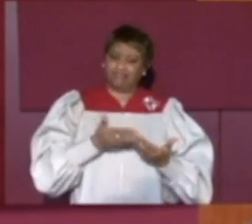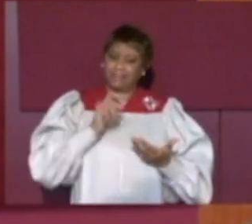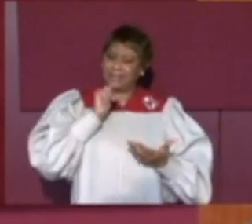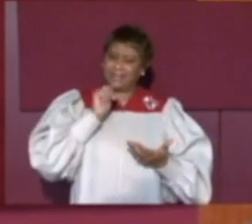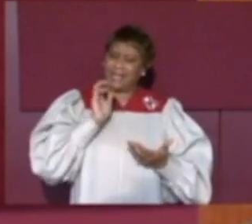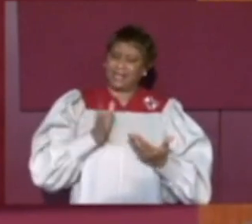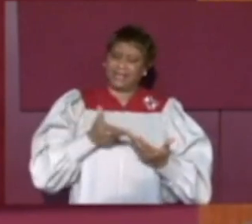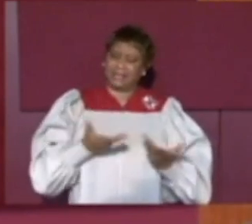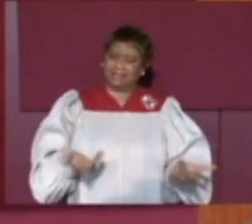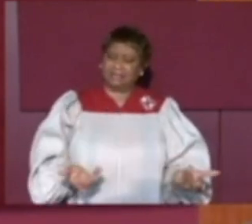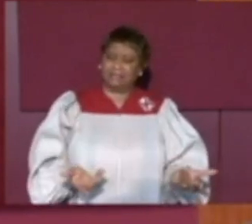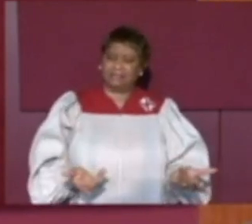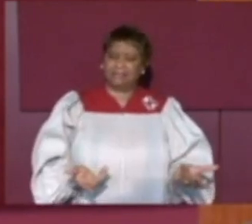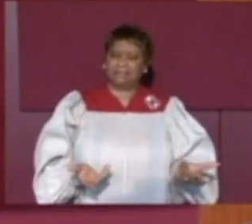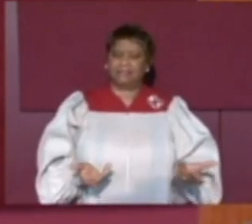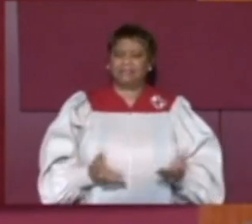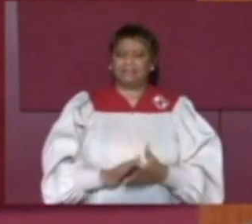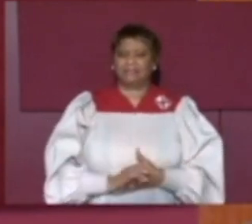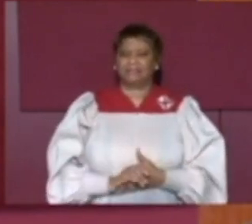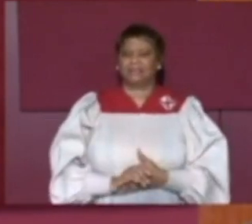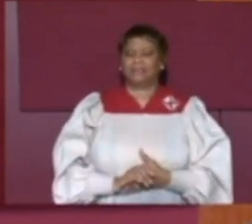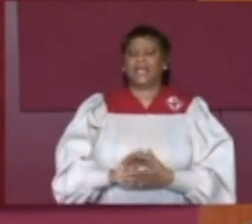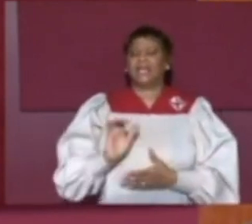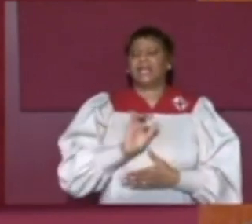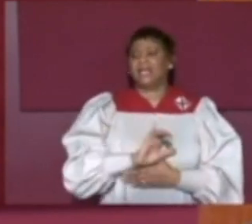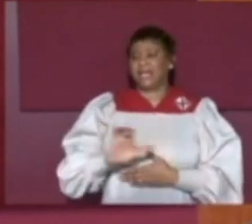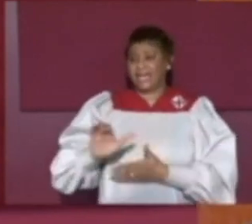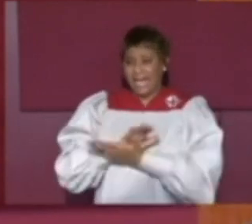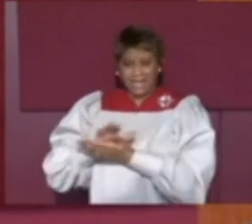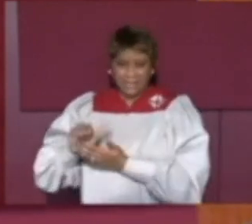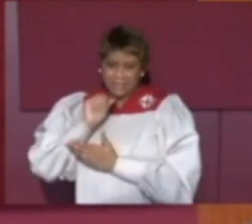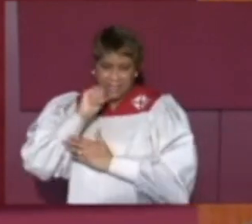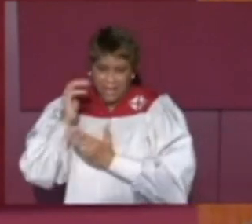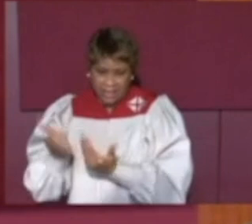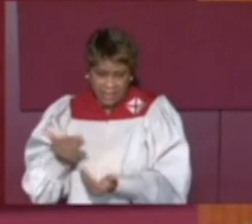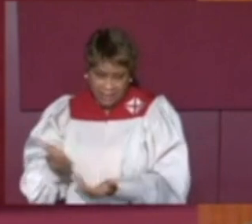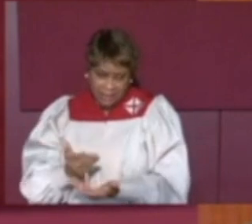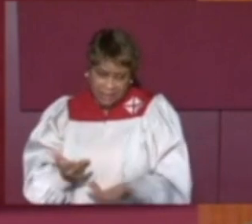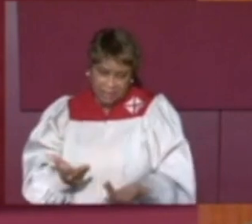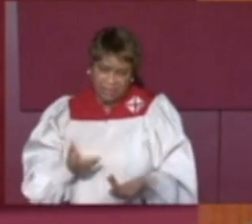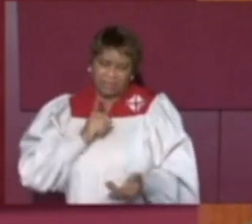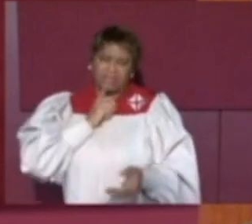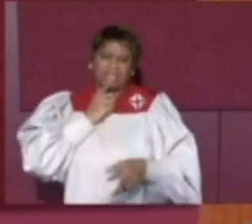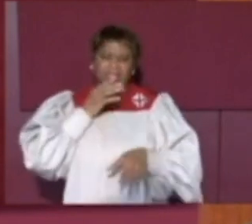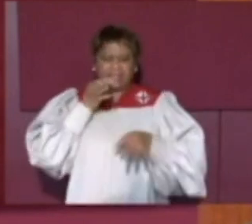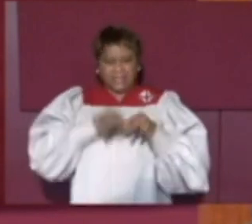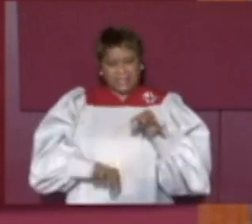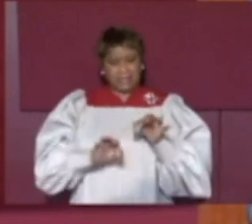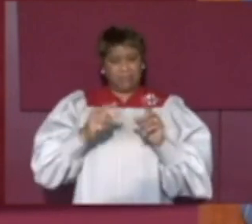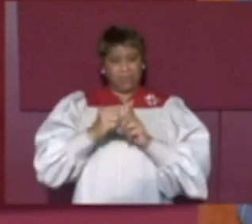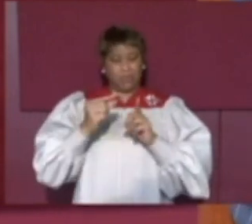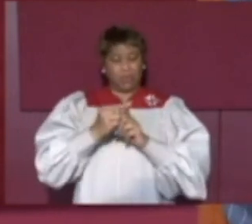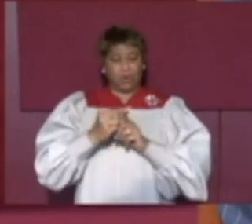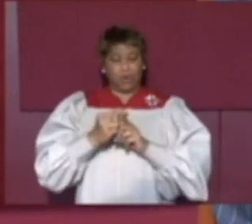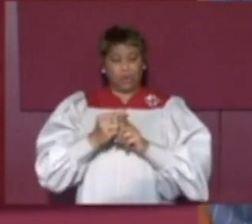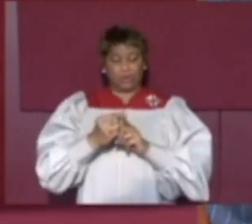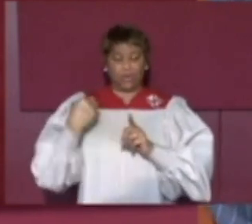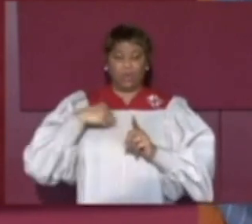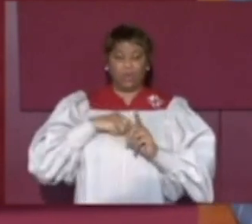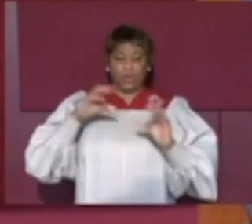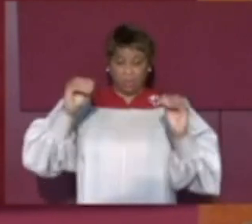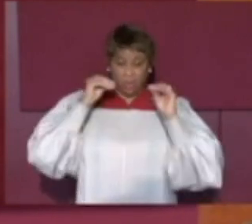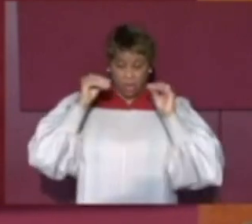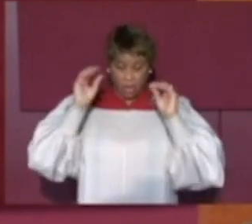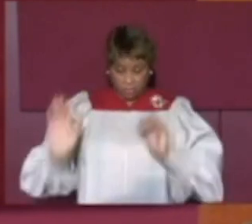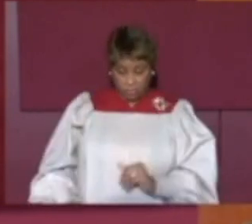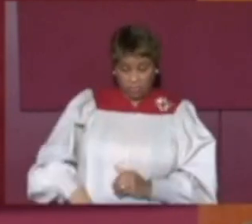That's not easy. Just like kindness is not easy. You know, these are very simple words that we were taught it from growing up